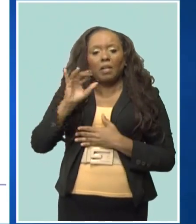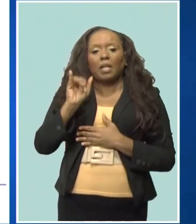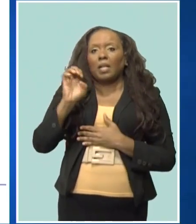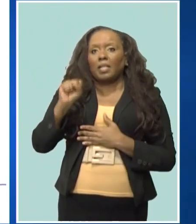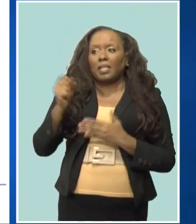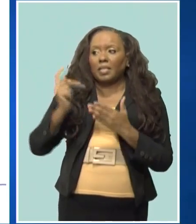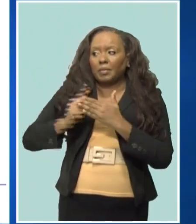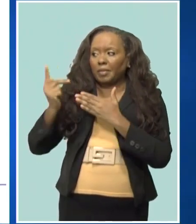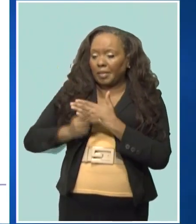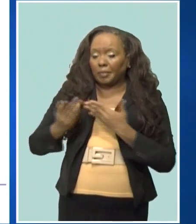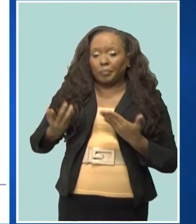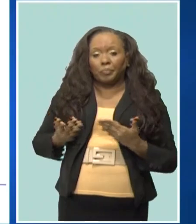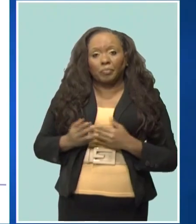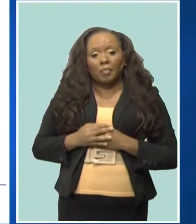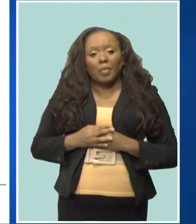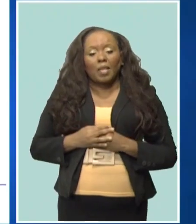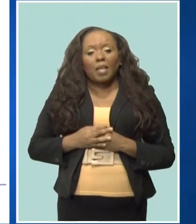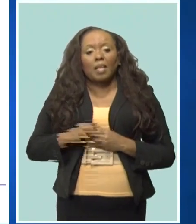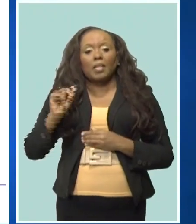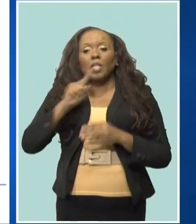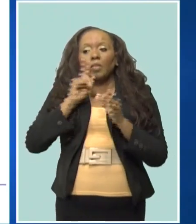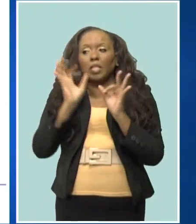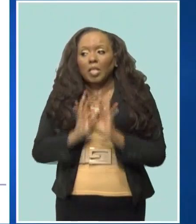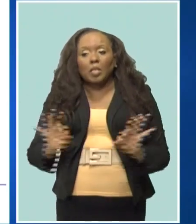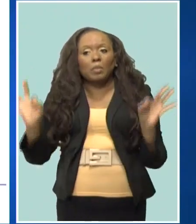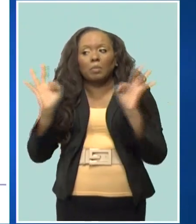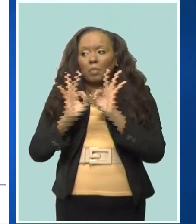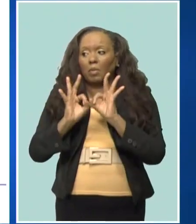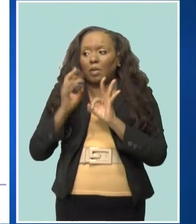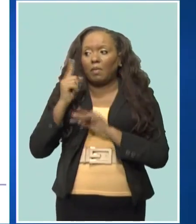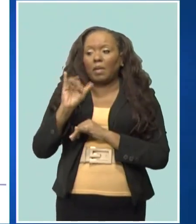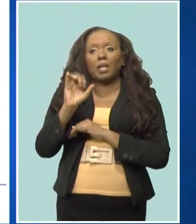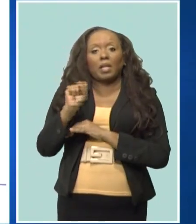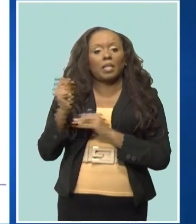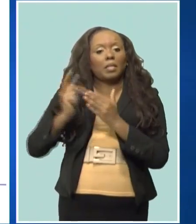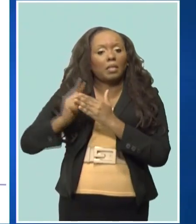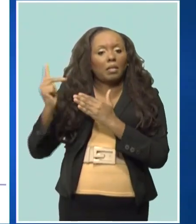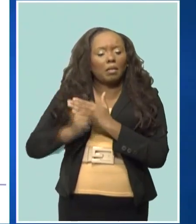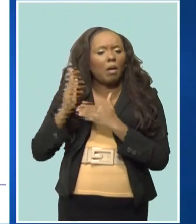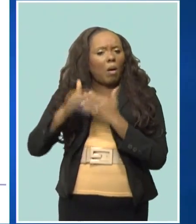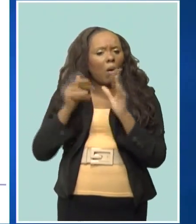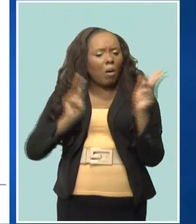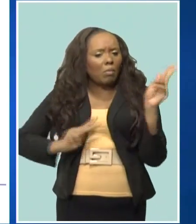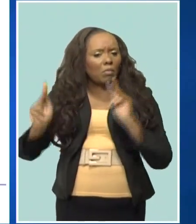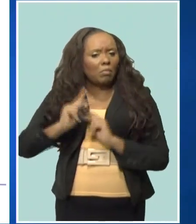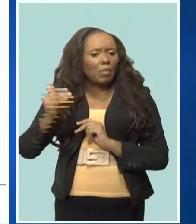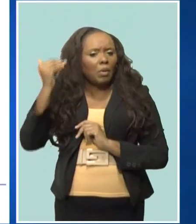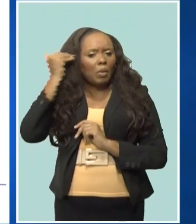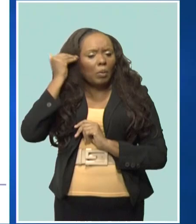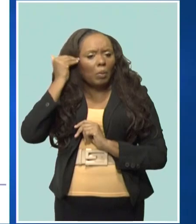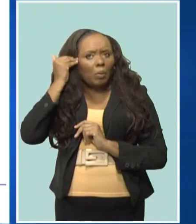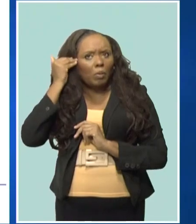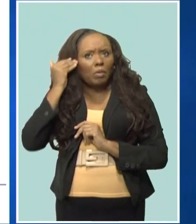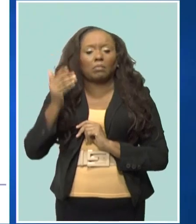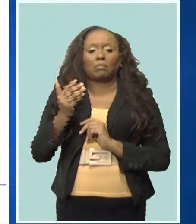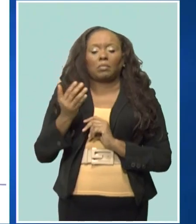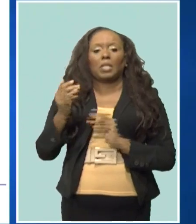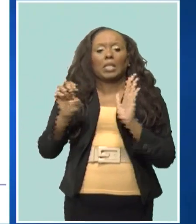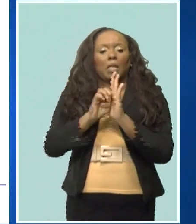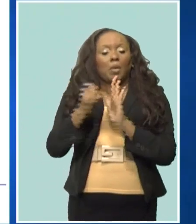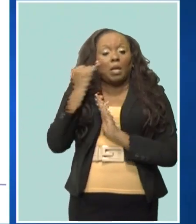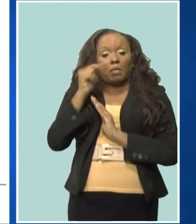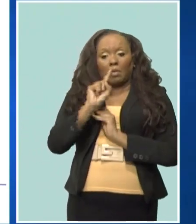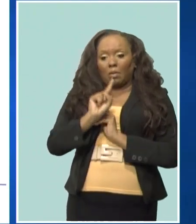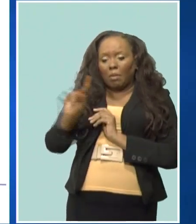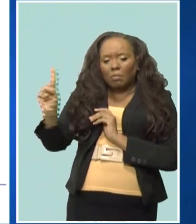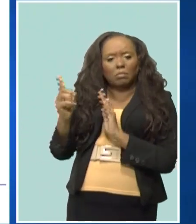program. It is important because all of us are aware that you're not going to go to a doctor